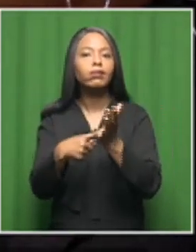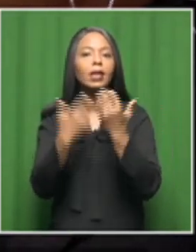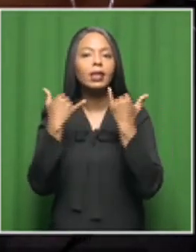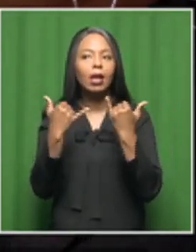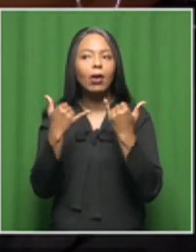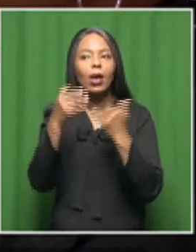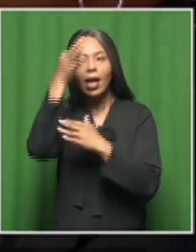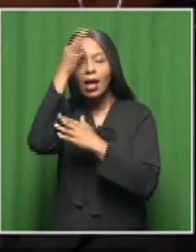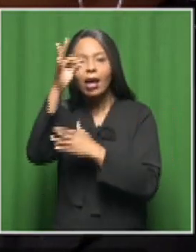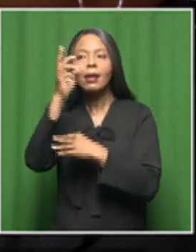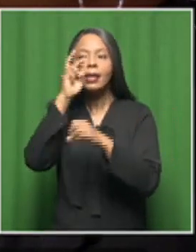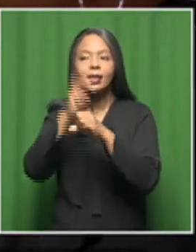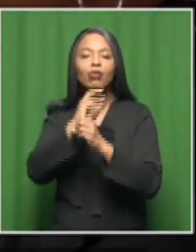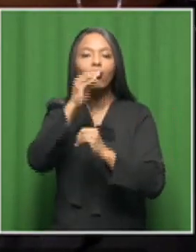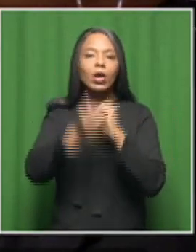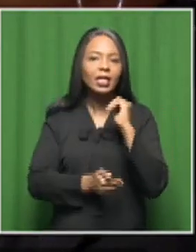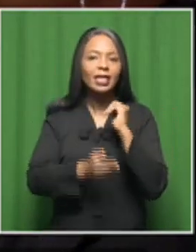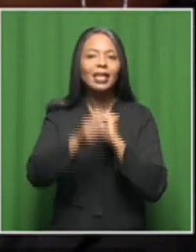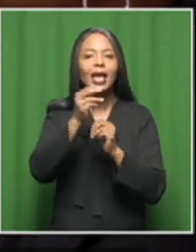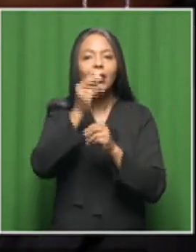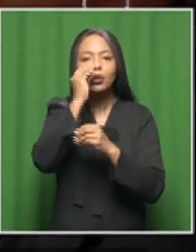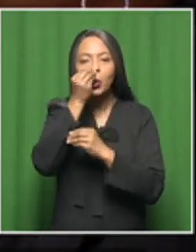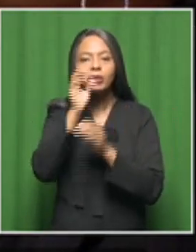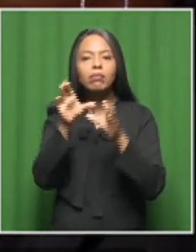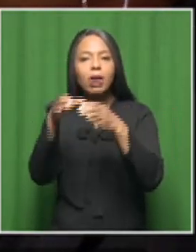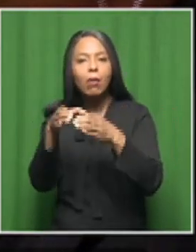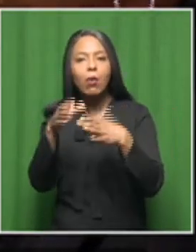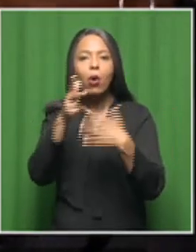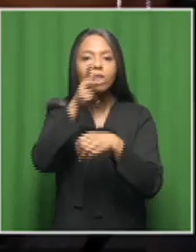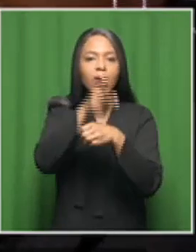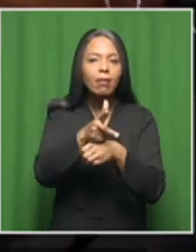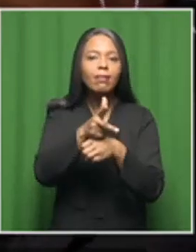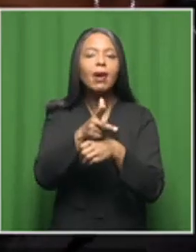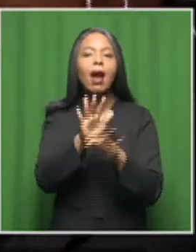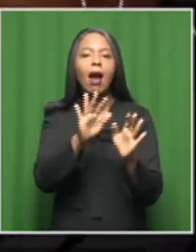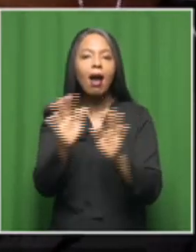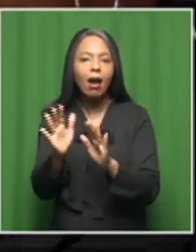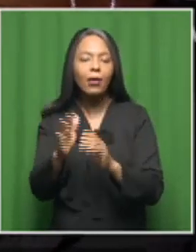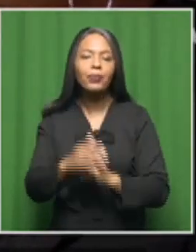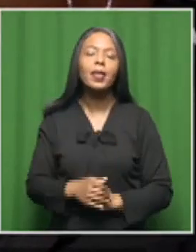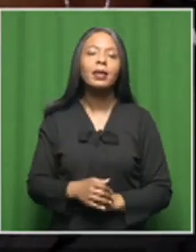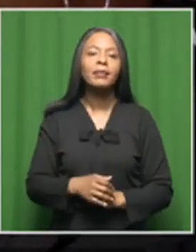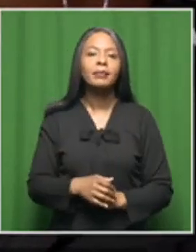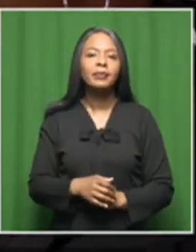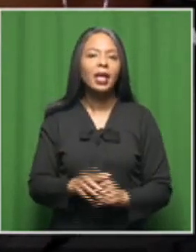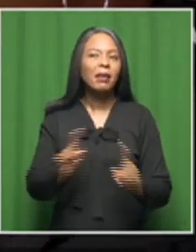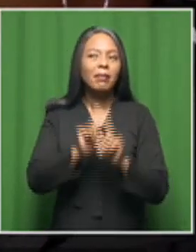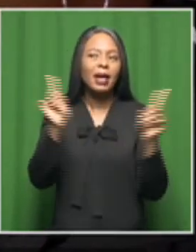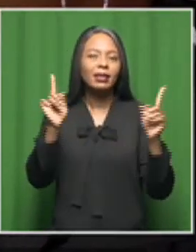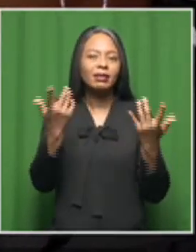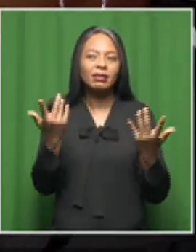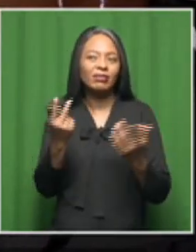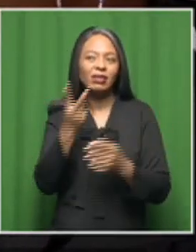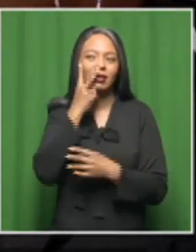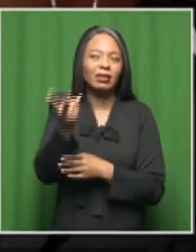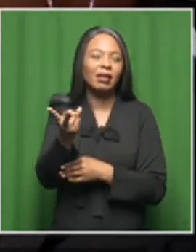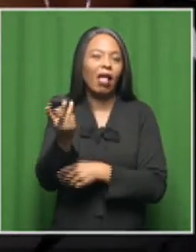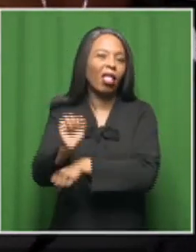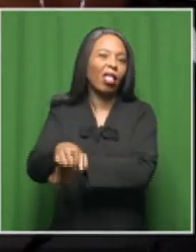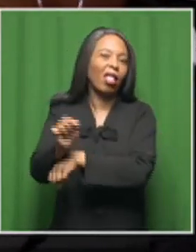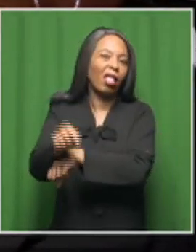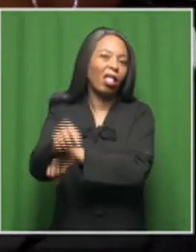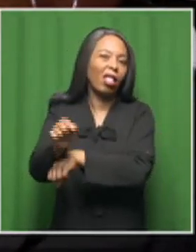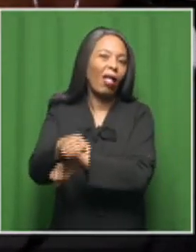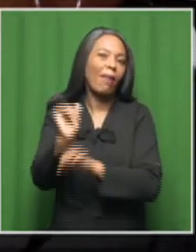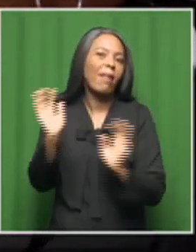protect journalists. It just seems like nobody cares. So we will definitely need to look at that. In